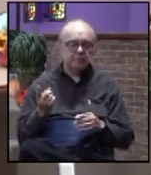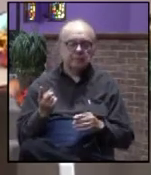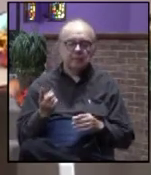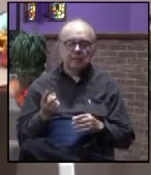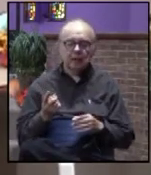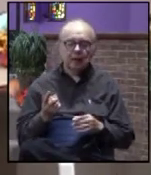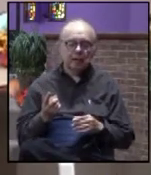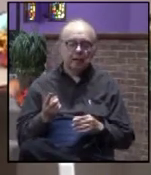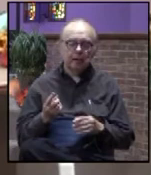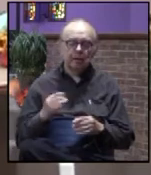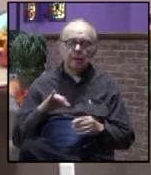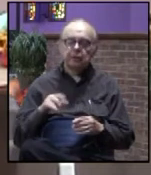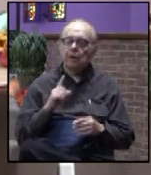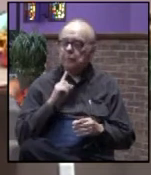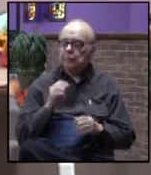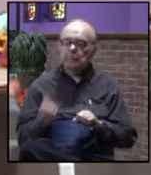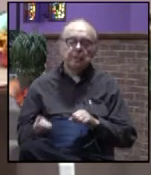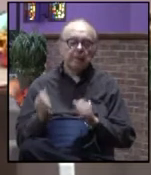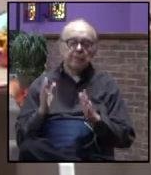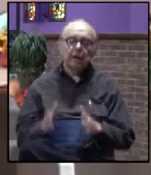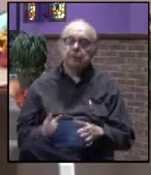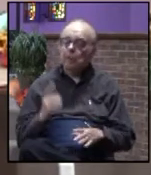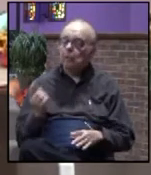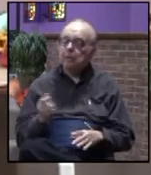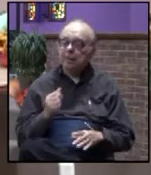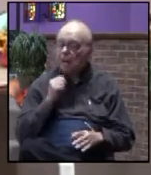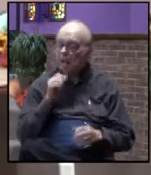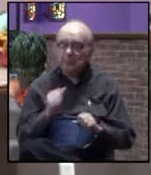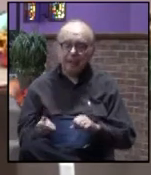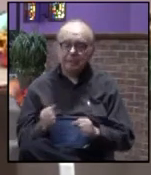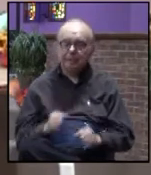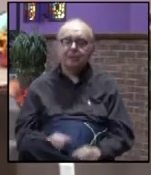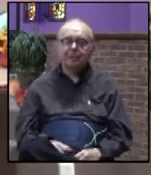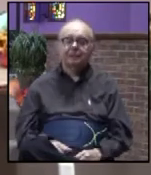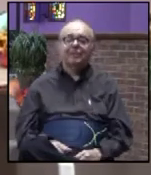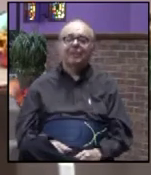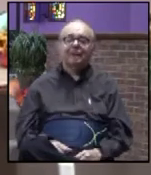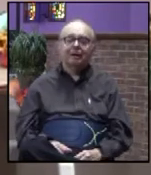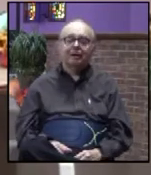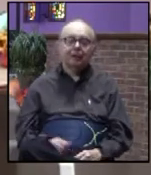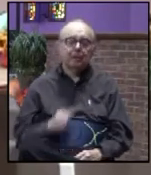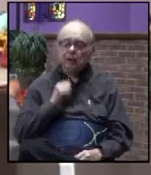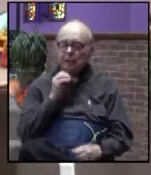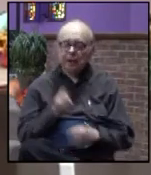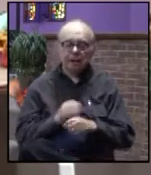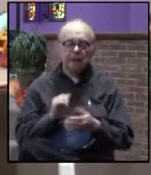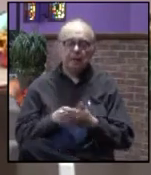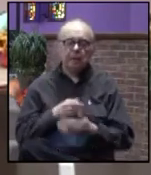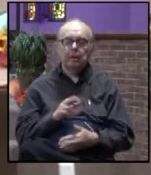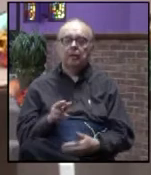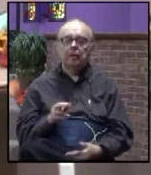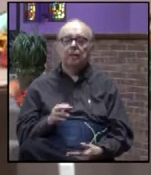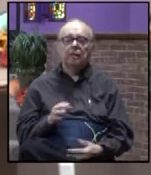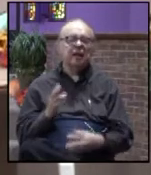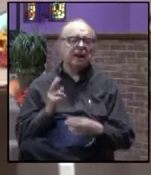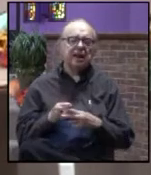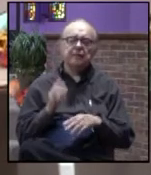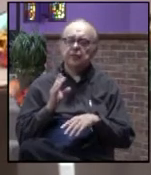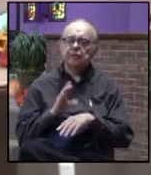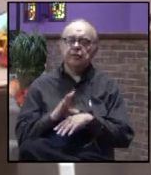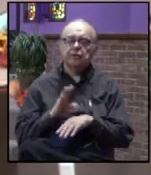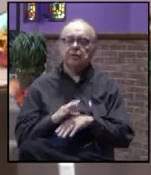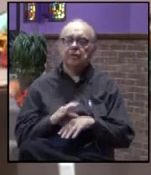was a baptizer. Change the word. Don't make it a religion or a denomination or